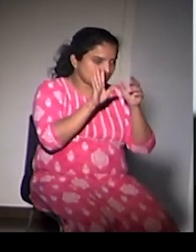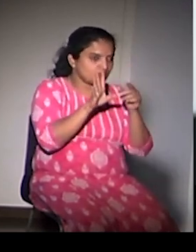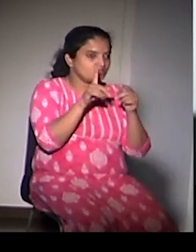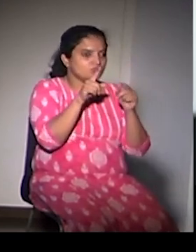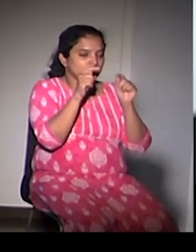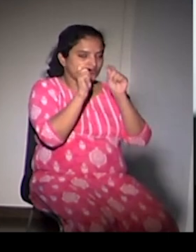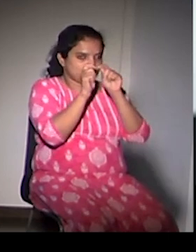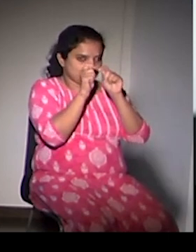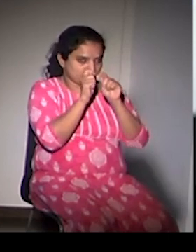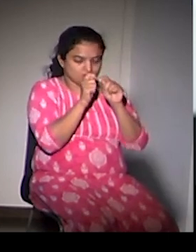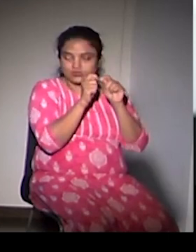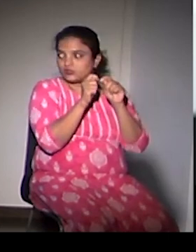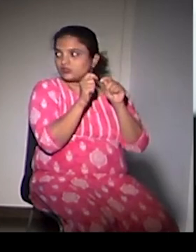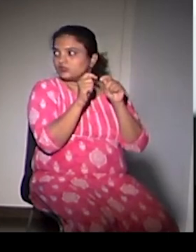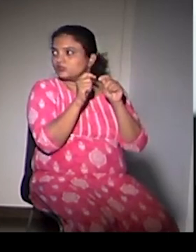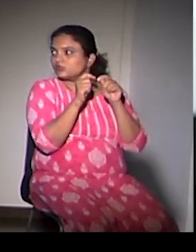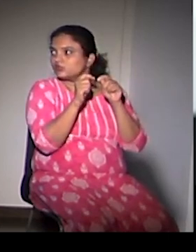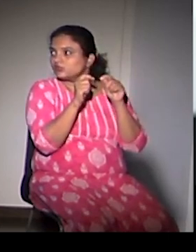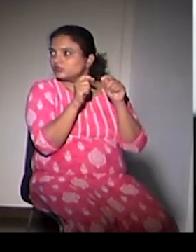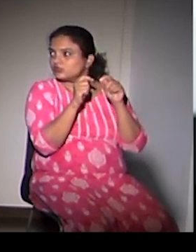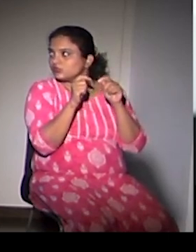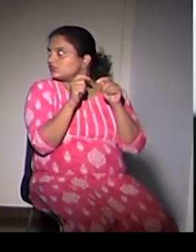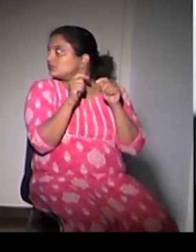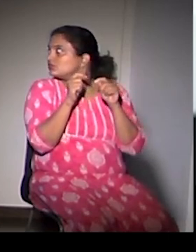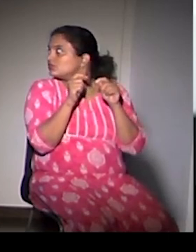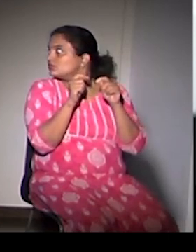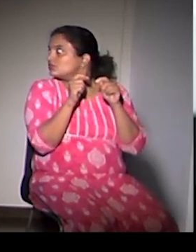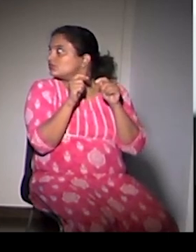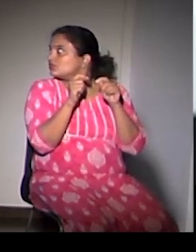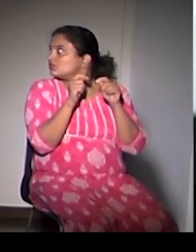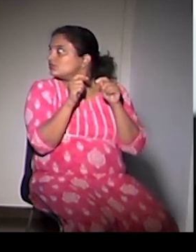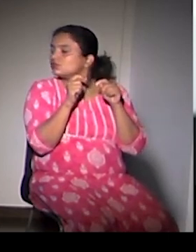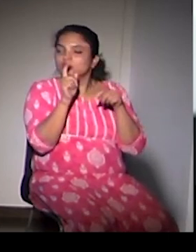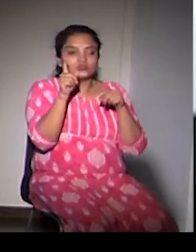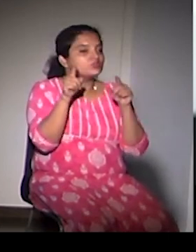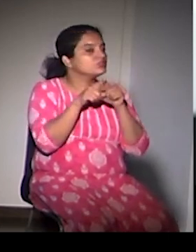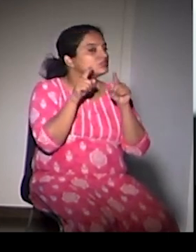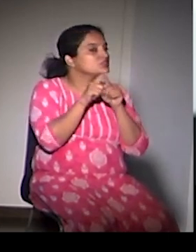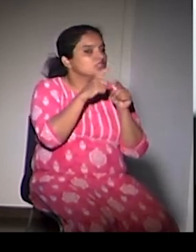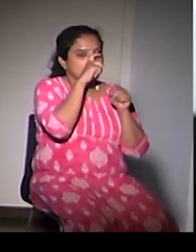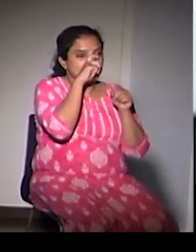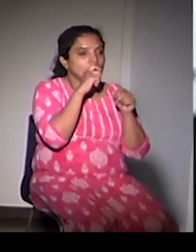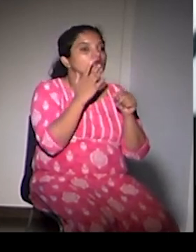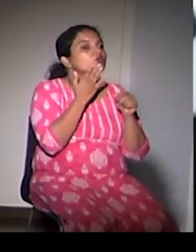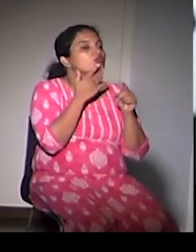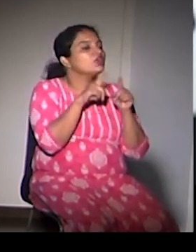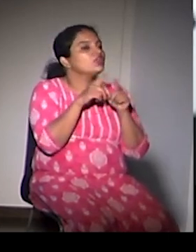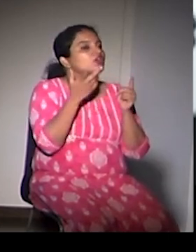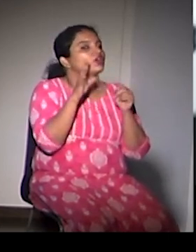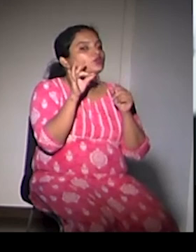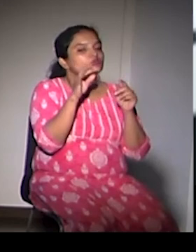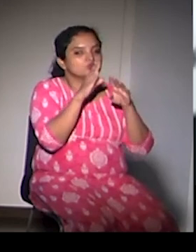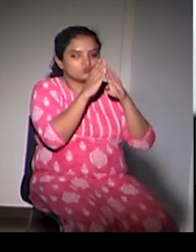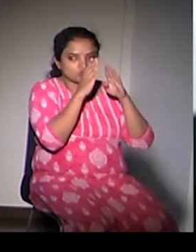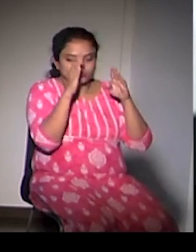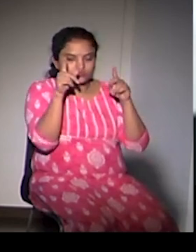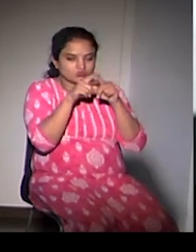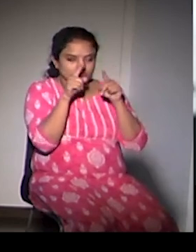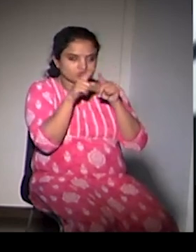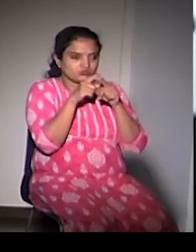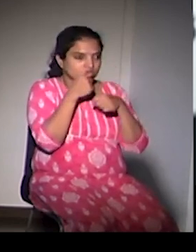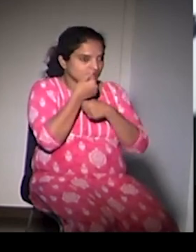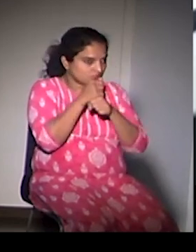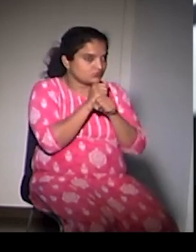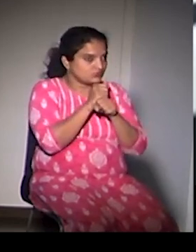been carved away to leave the pattern in blue. So the effect is similar to a shaped tile, but